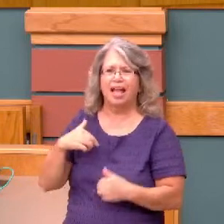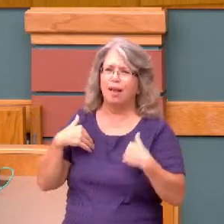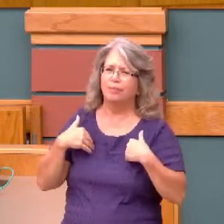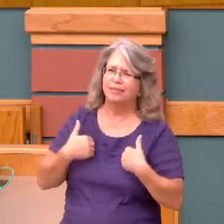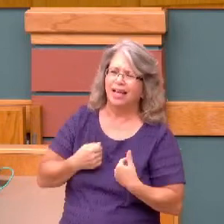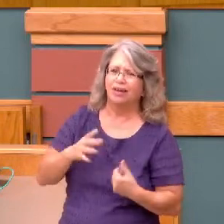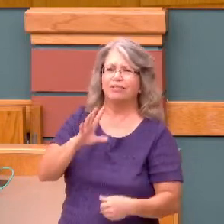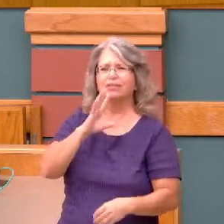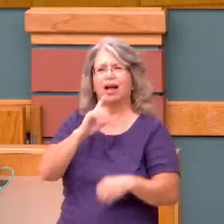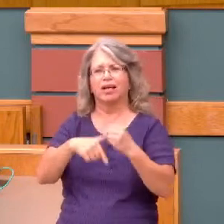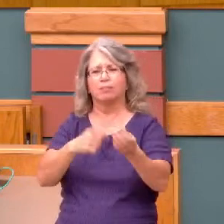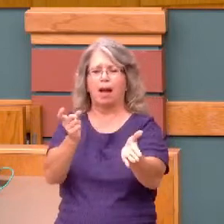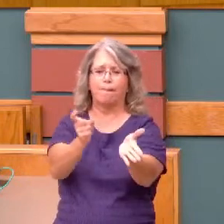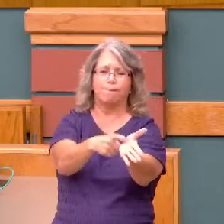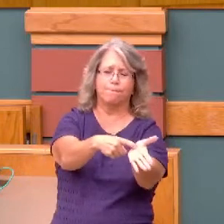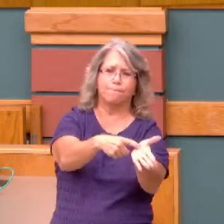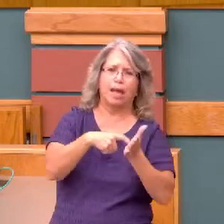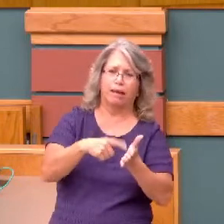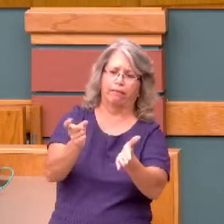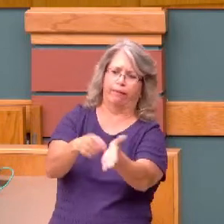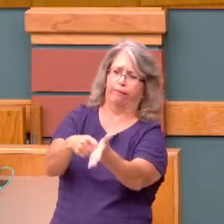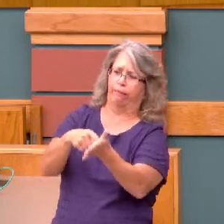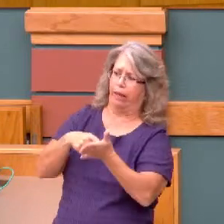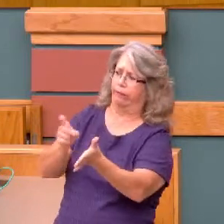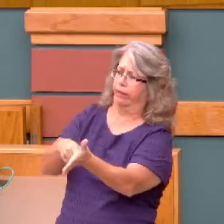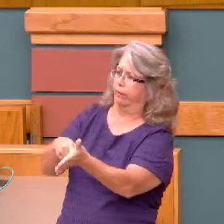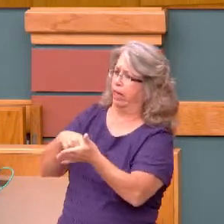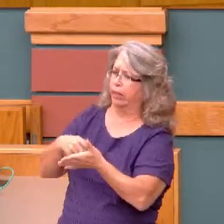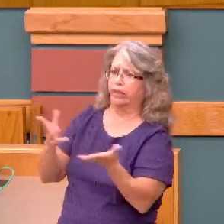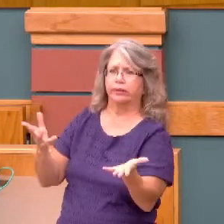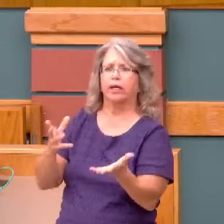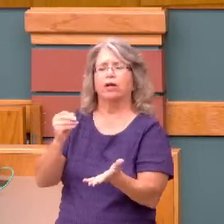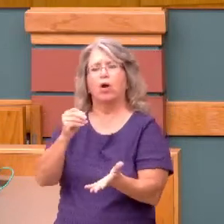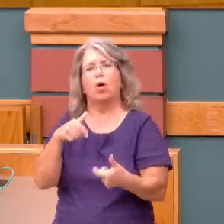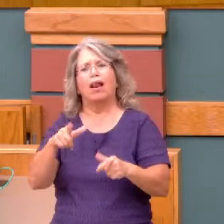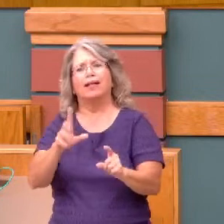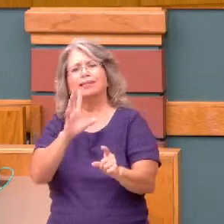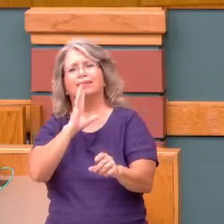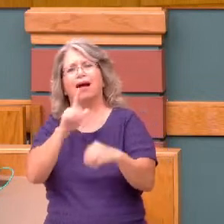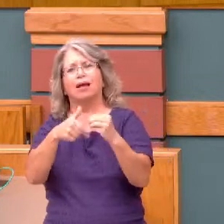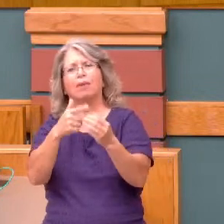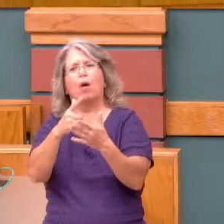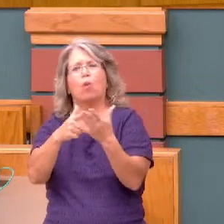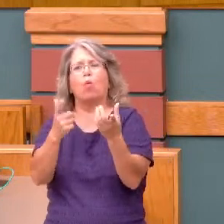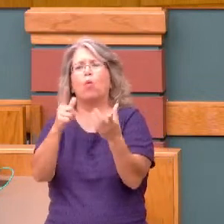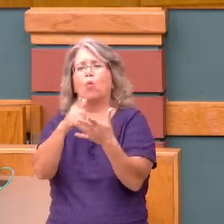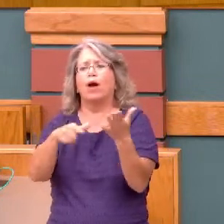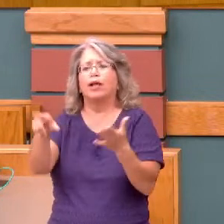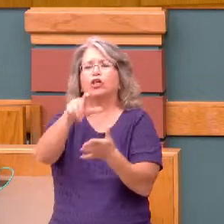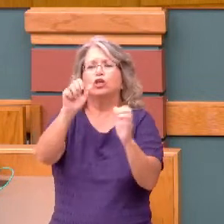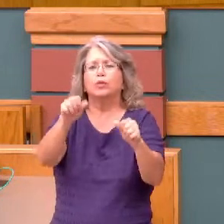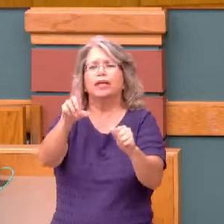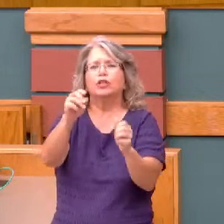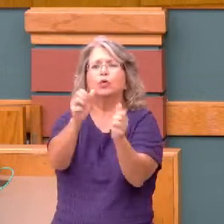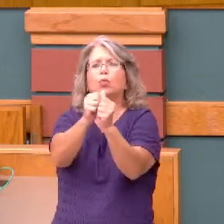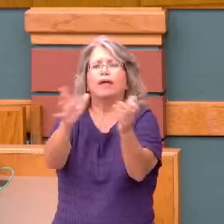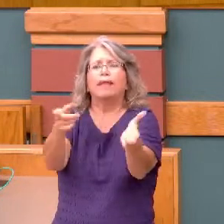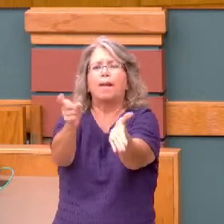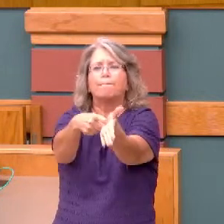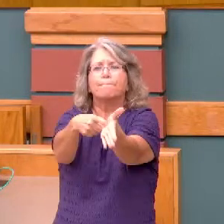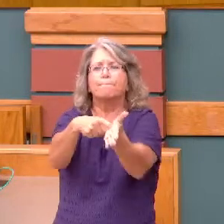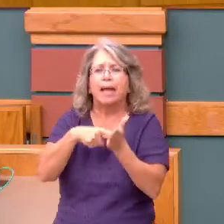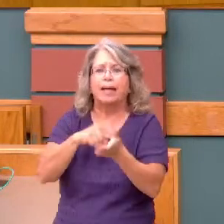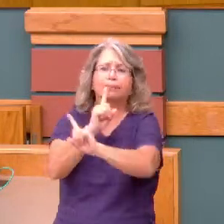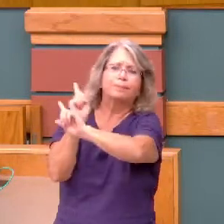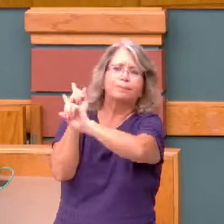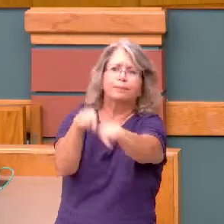mandates. Let's talk about what we can do together that you don't have to be mandated to do, and that's take care of yourself.